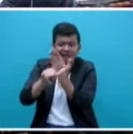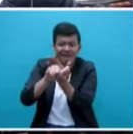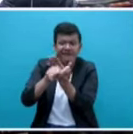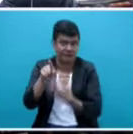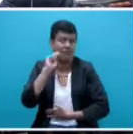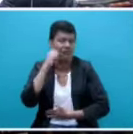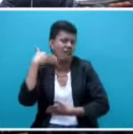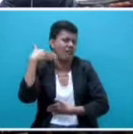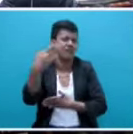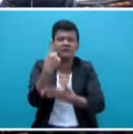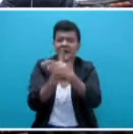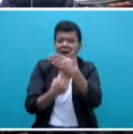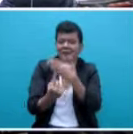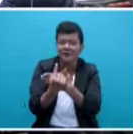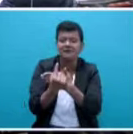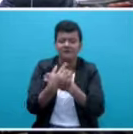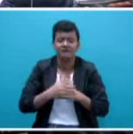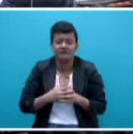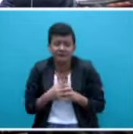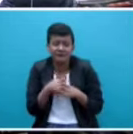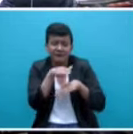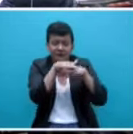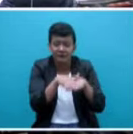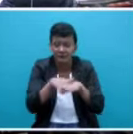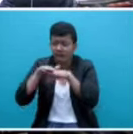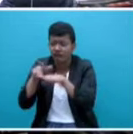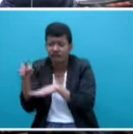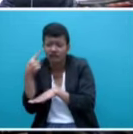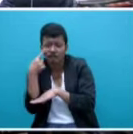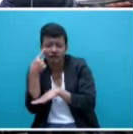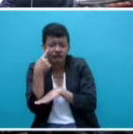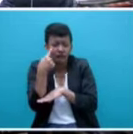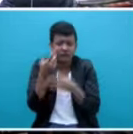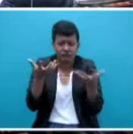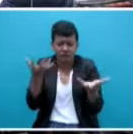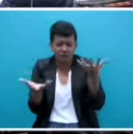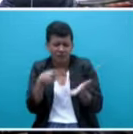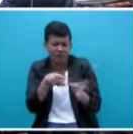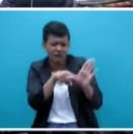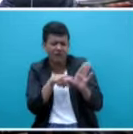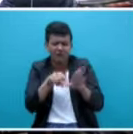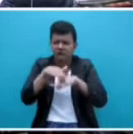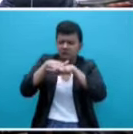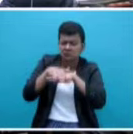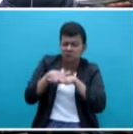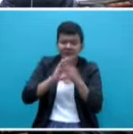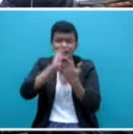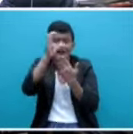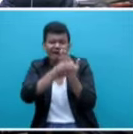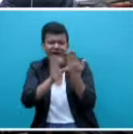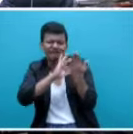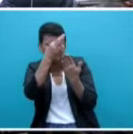sittings in comparison to this year's sitting calendar. And while some may still